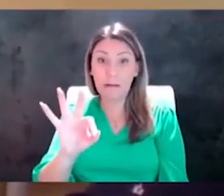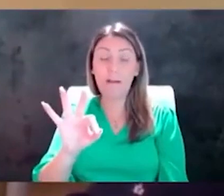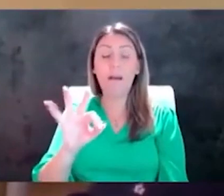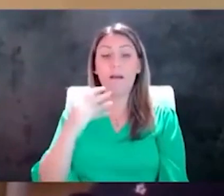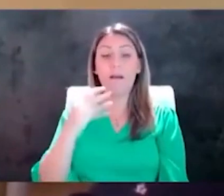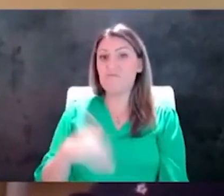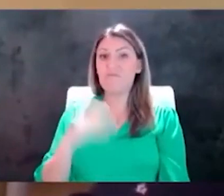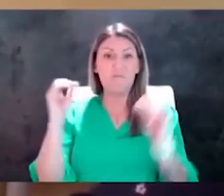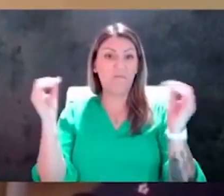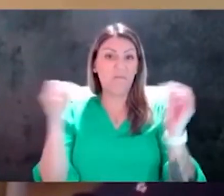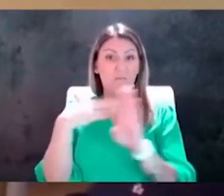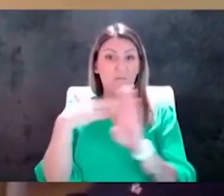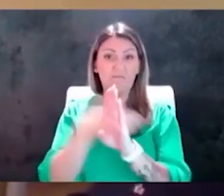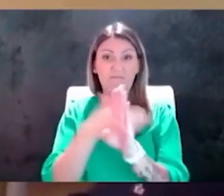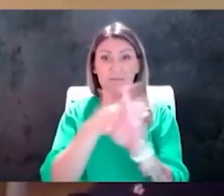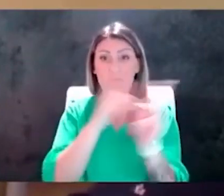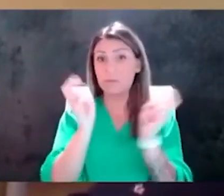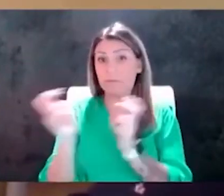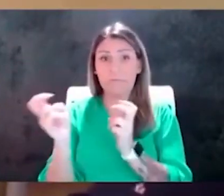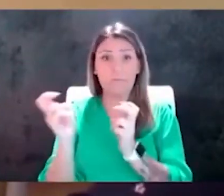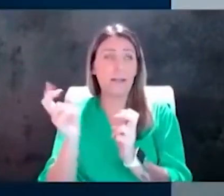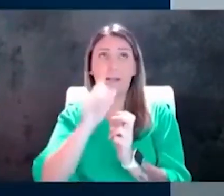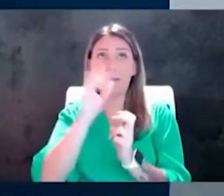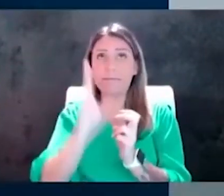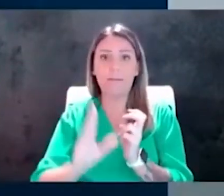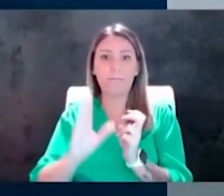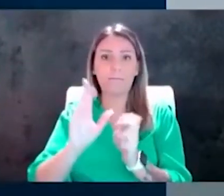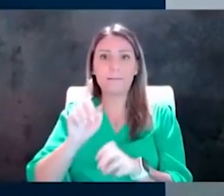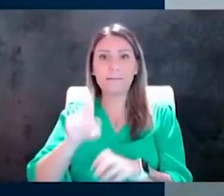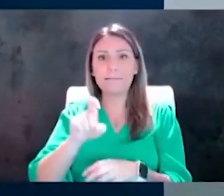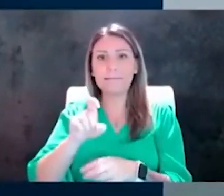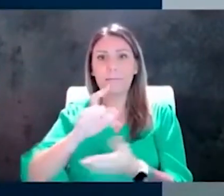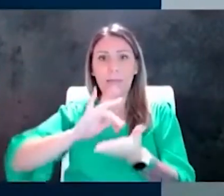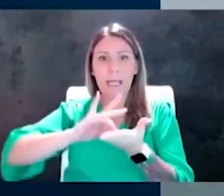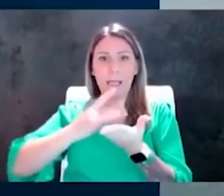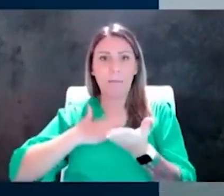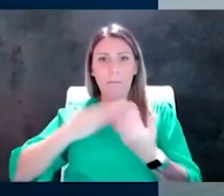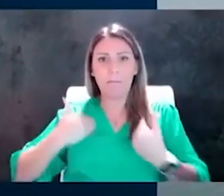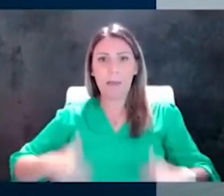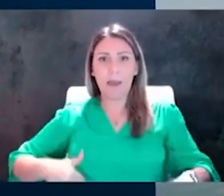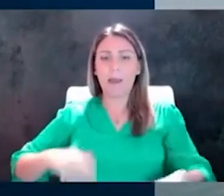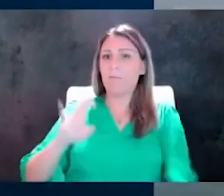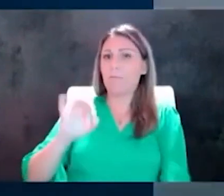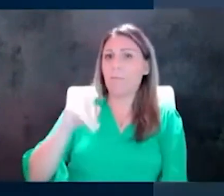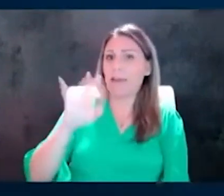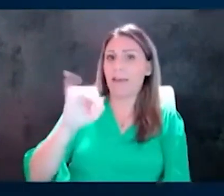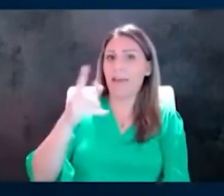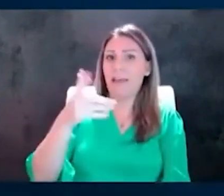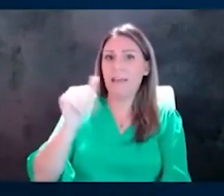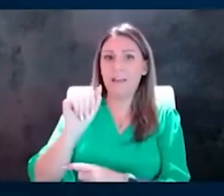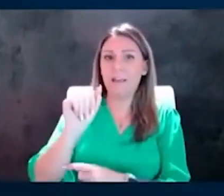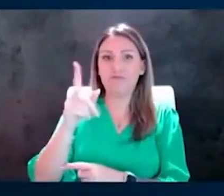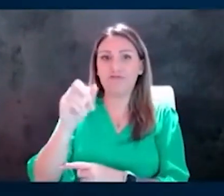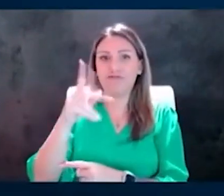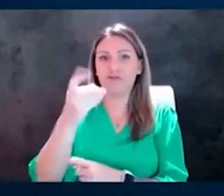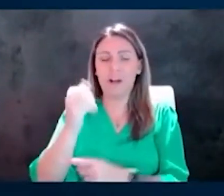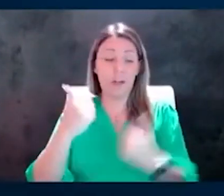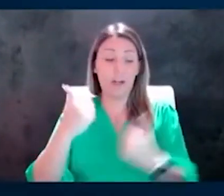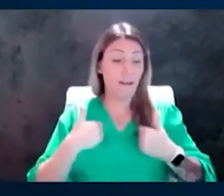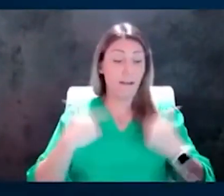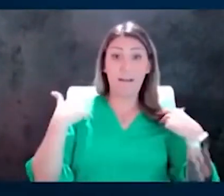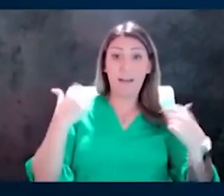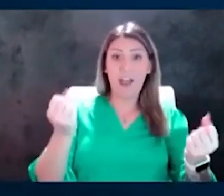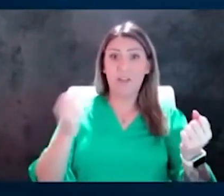conditions. I'd never needed medication for my body. Mikayla Dreyer went from young and healthy to desperately sick,